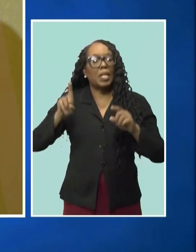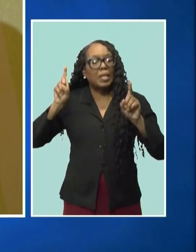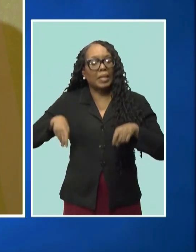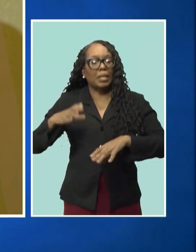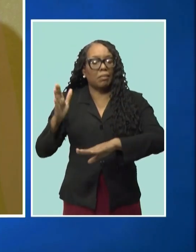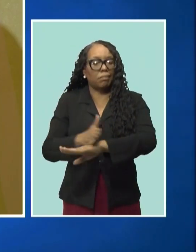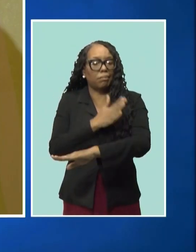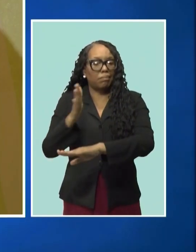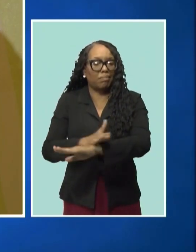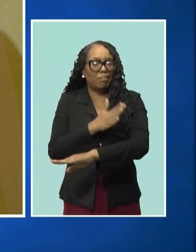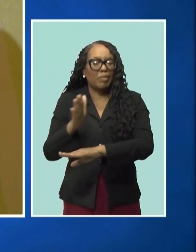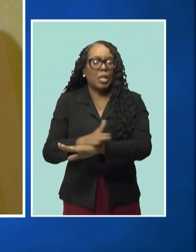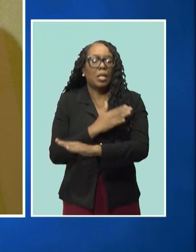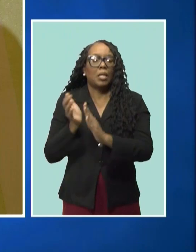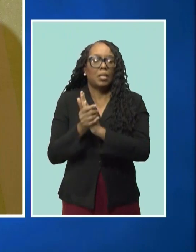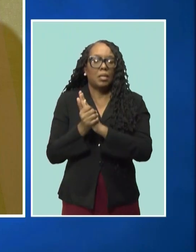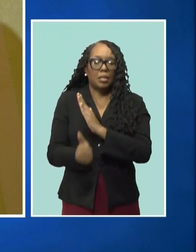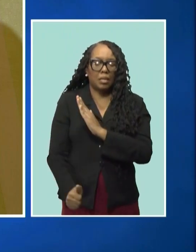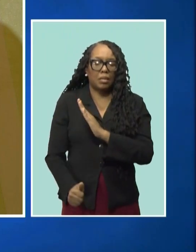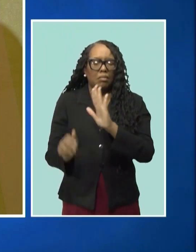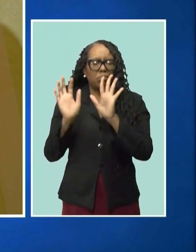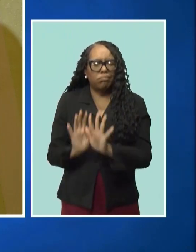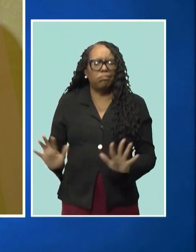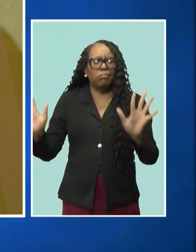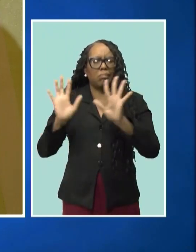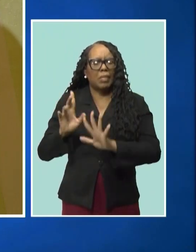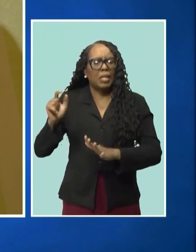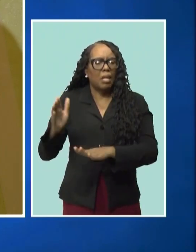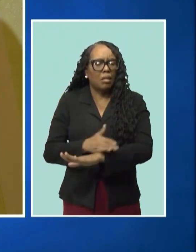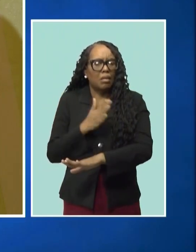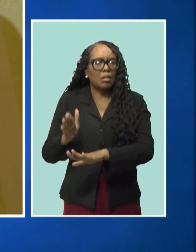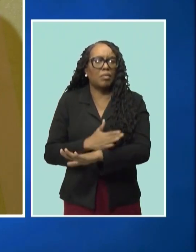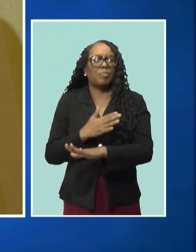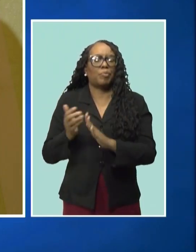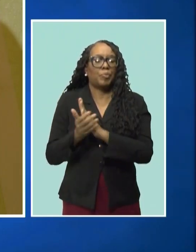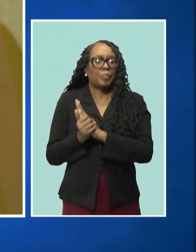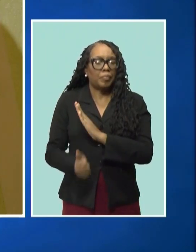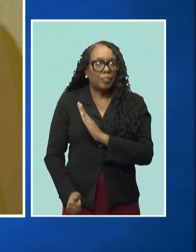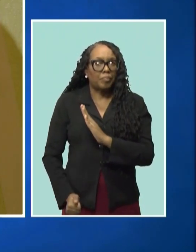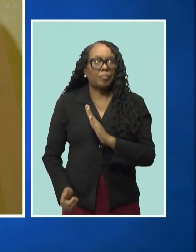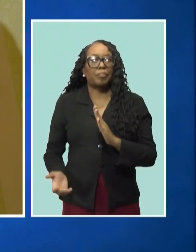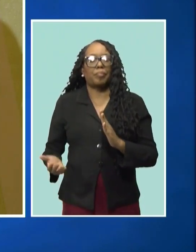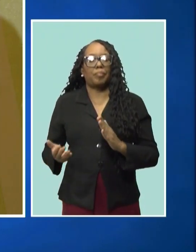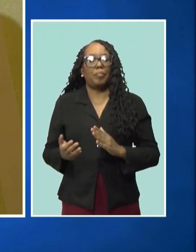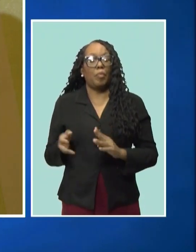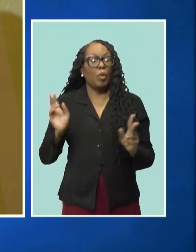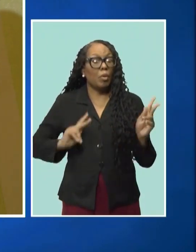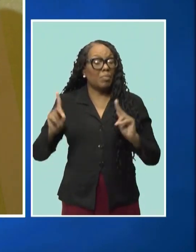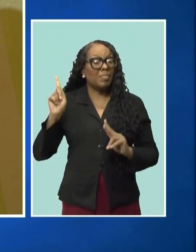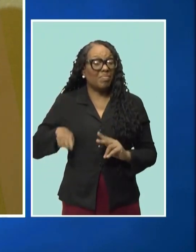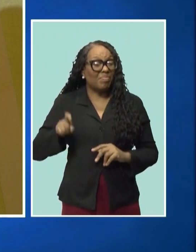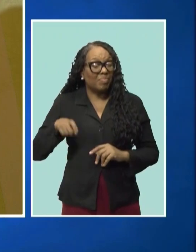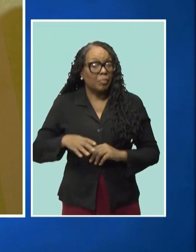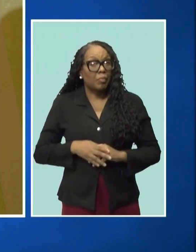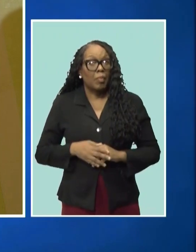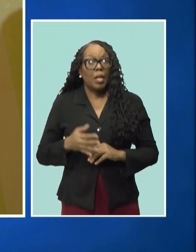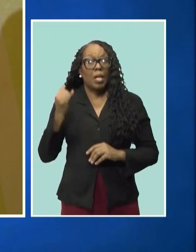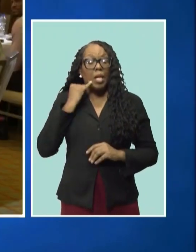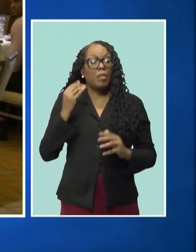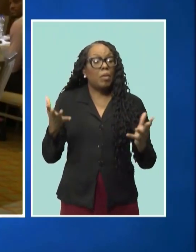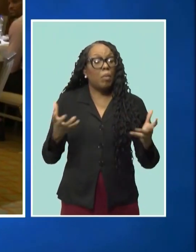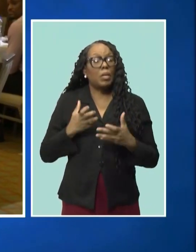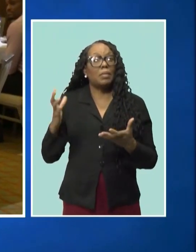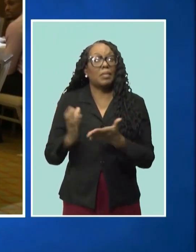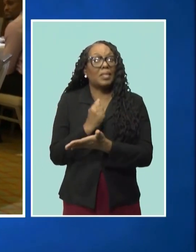skill sets across the board at a human resource level to the kind of skill sets that we need to